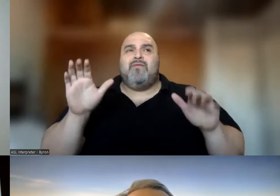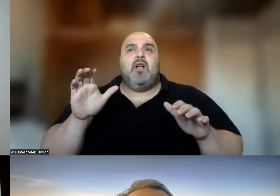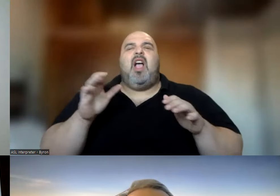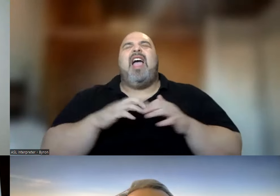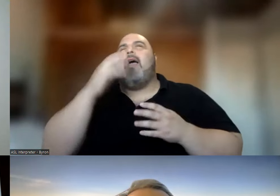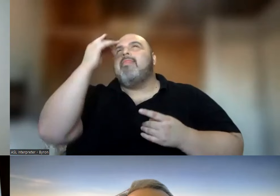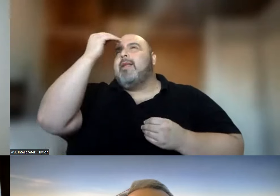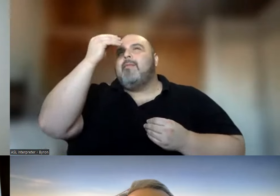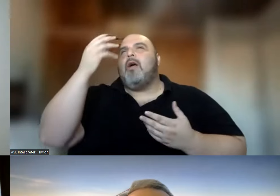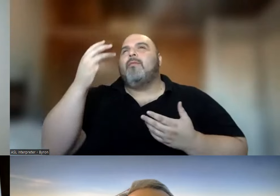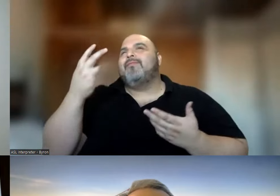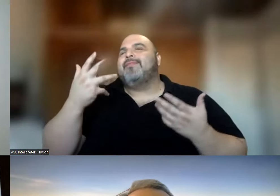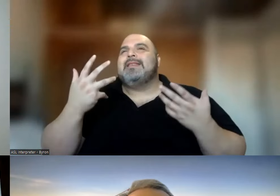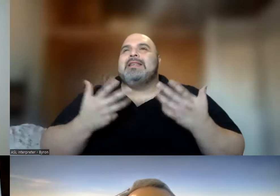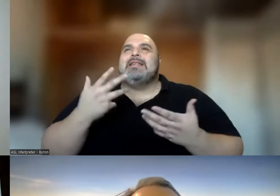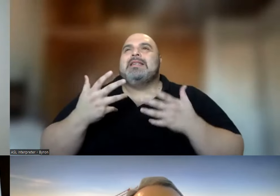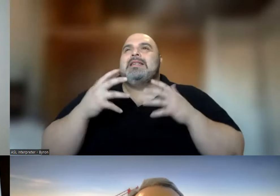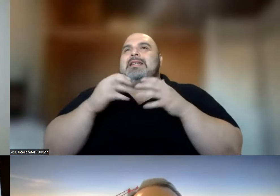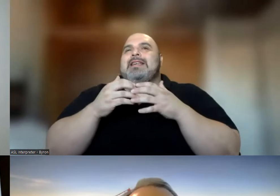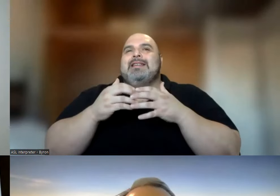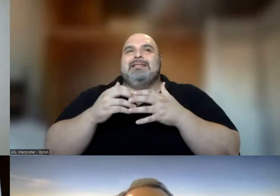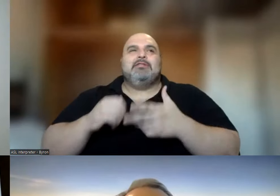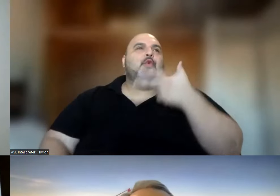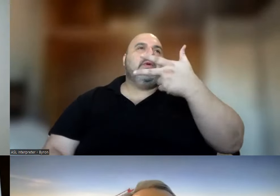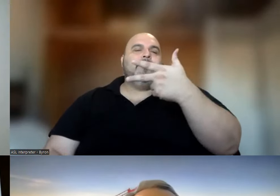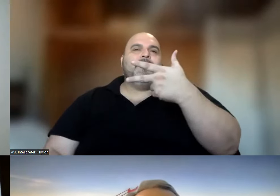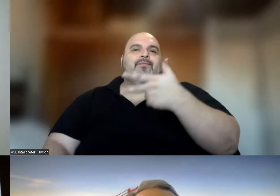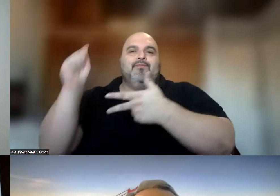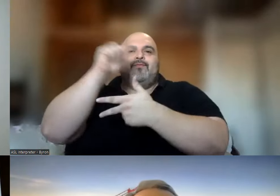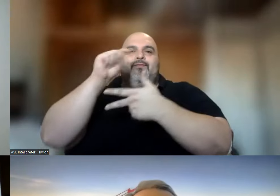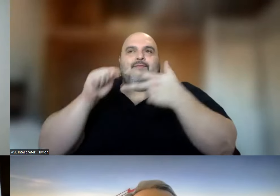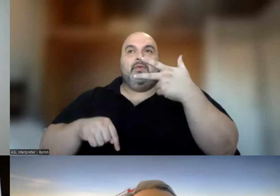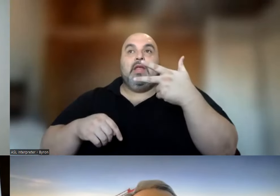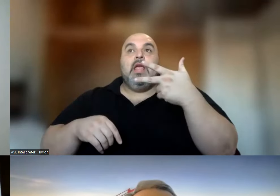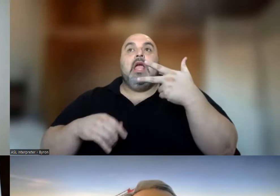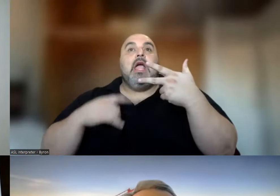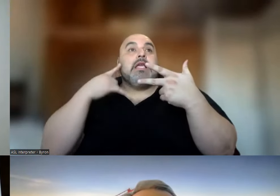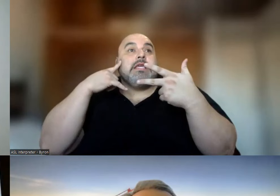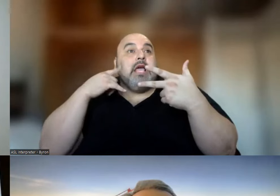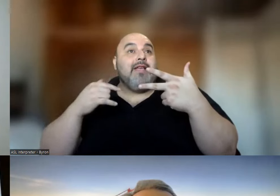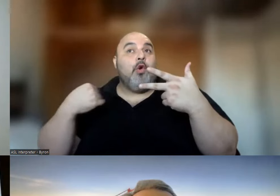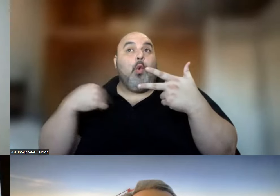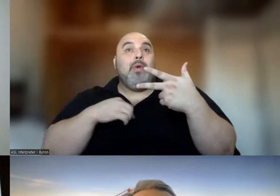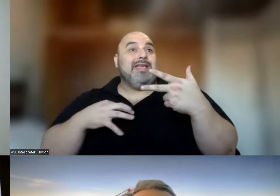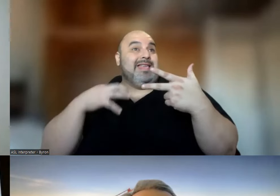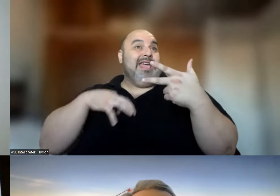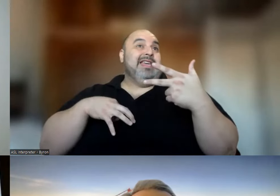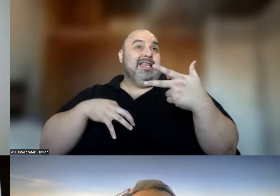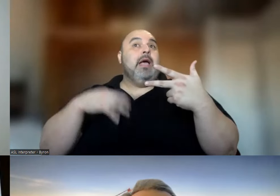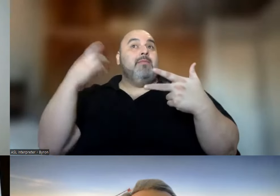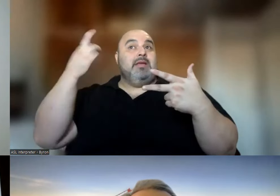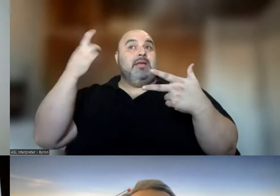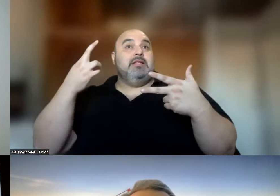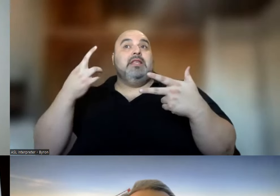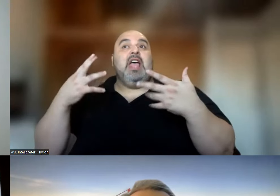about the category of three areas. There are things that California gained as a result of the public health